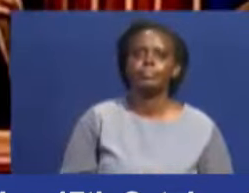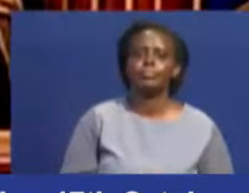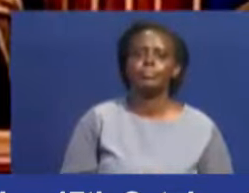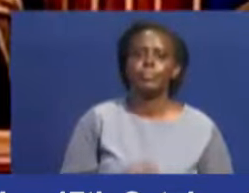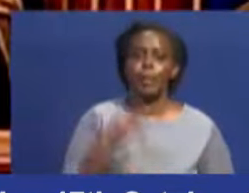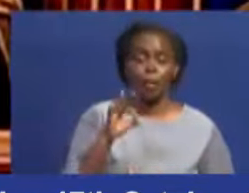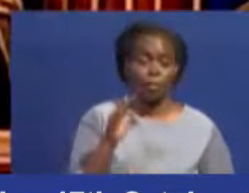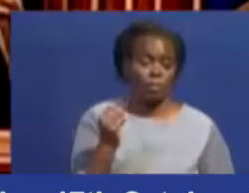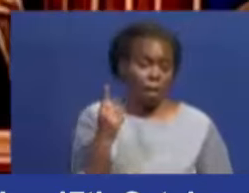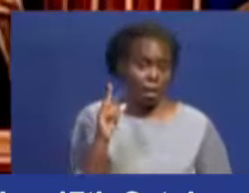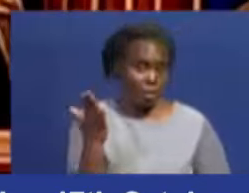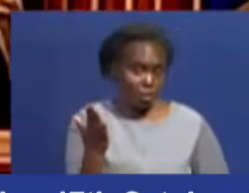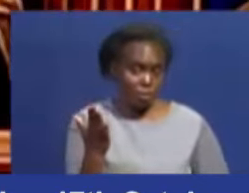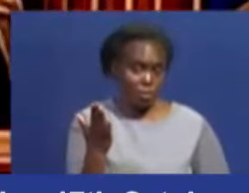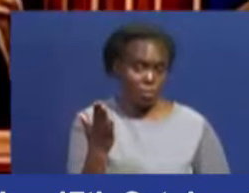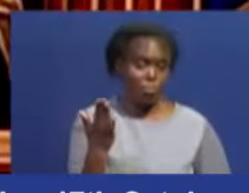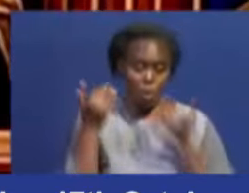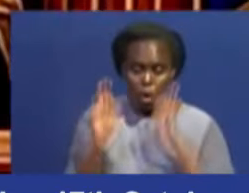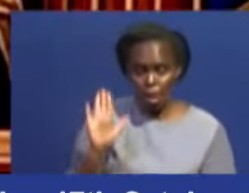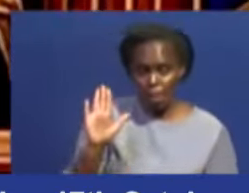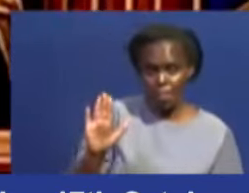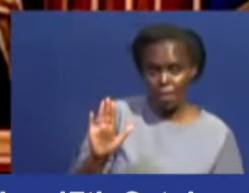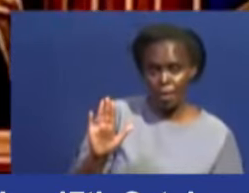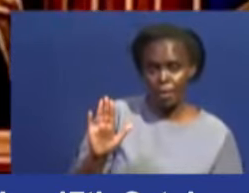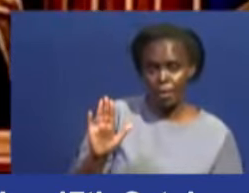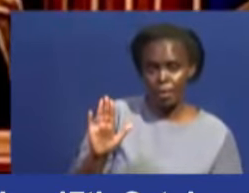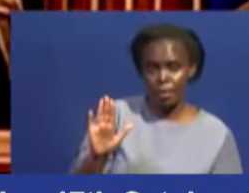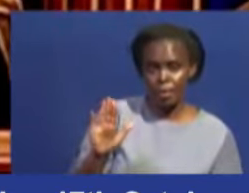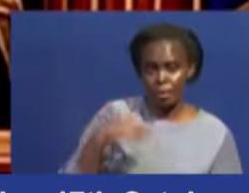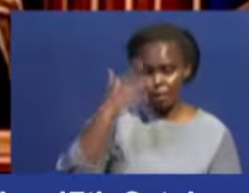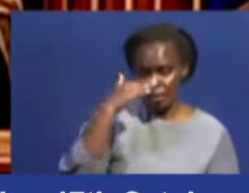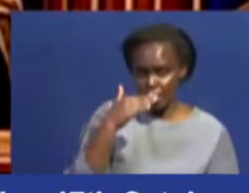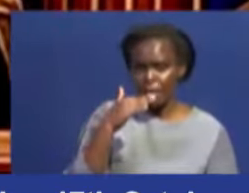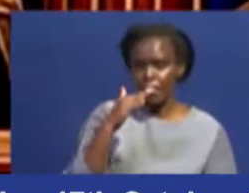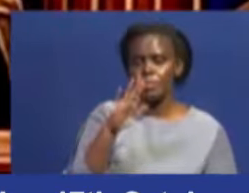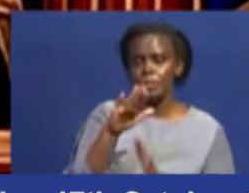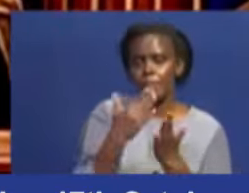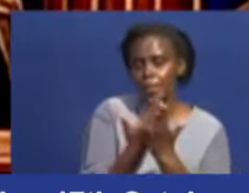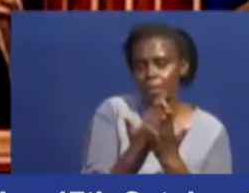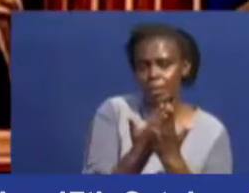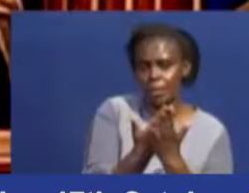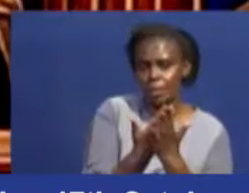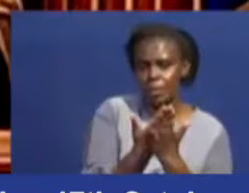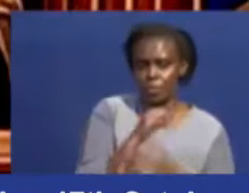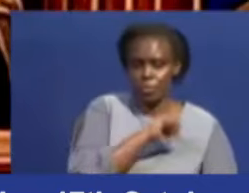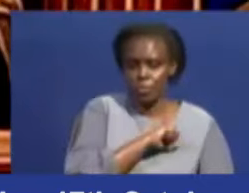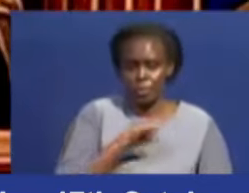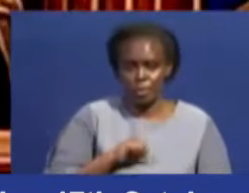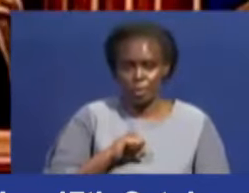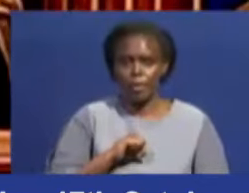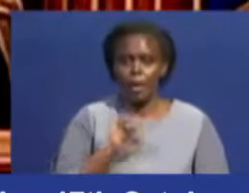So if I get you correctly, Senior Counsel Paul Mwite, it is your application to the Senate